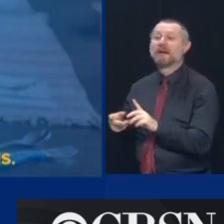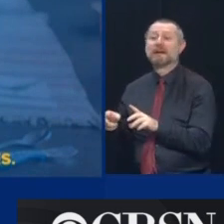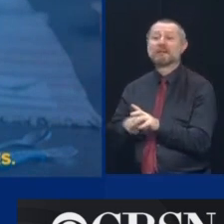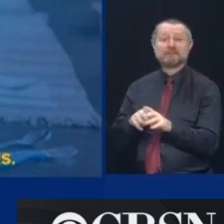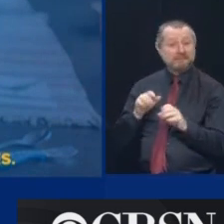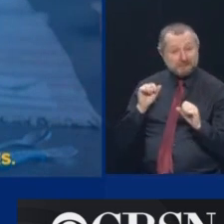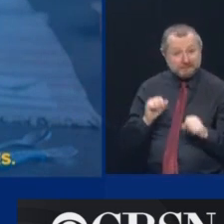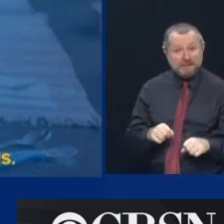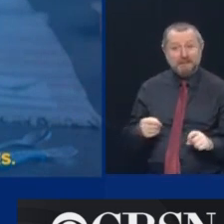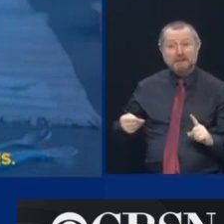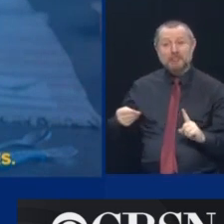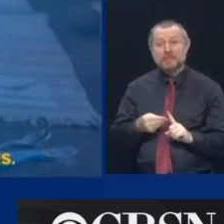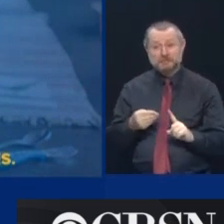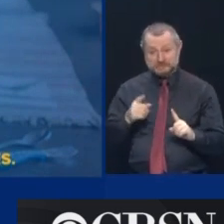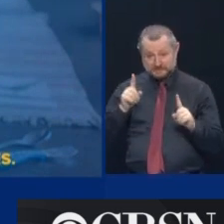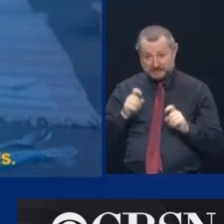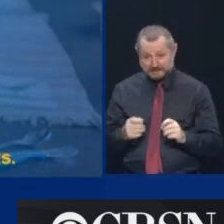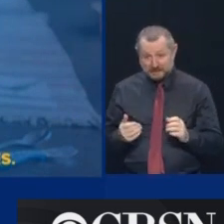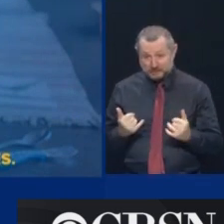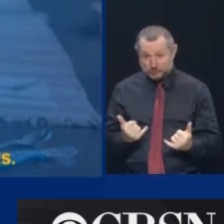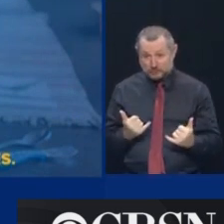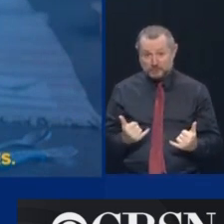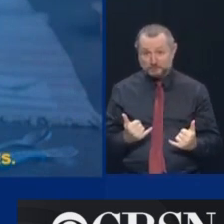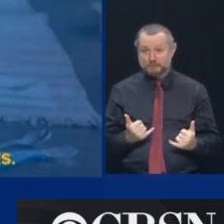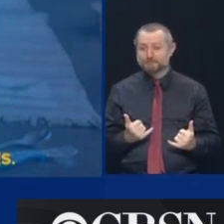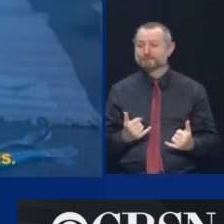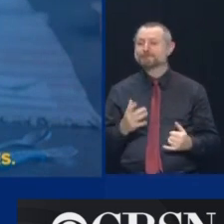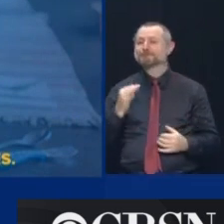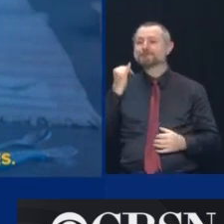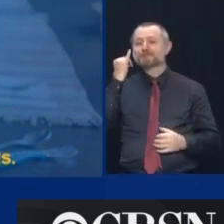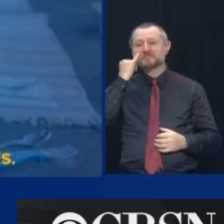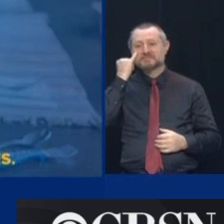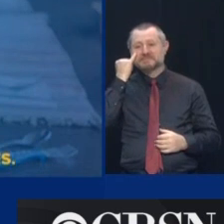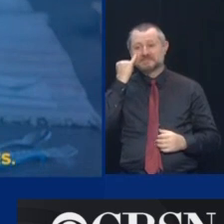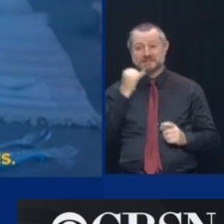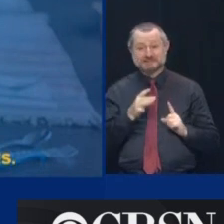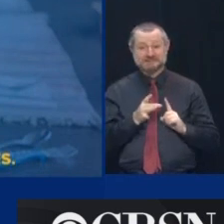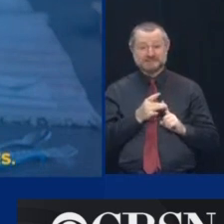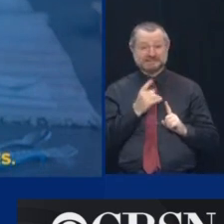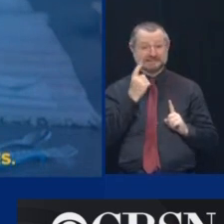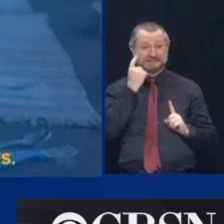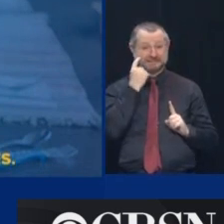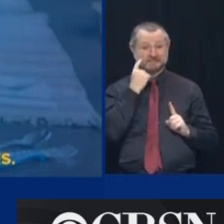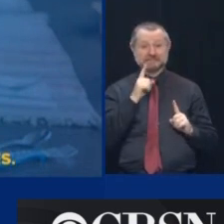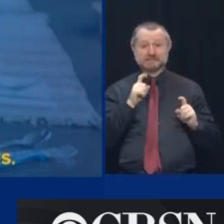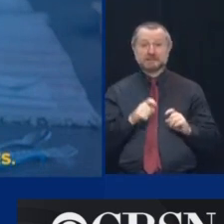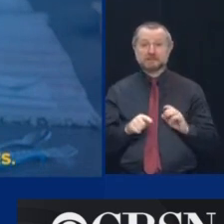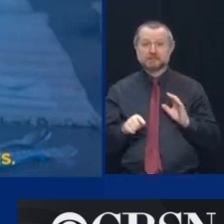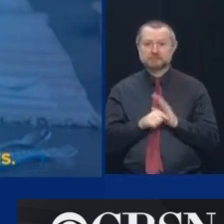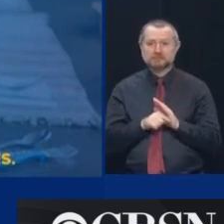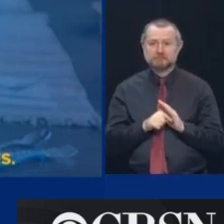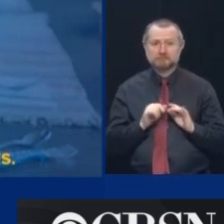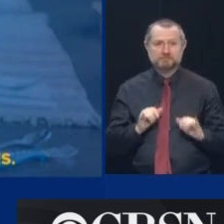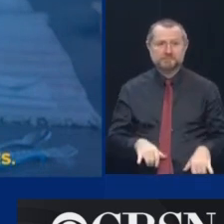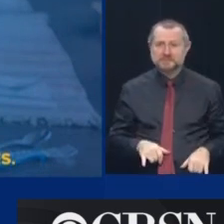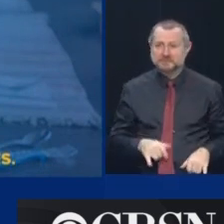today, but if you'd been infected in the past few days, you can test negative and still have the